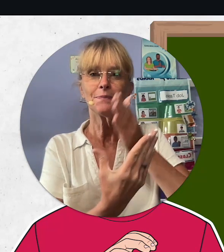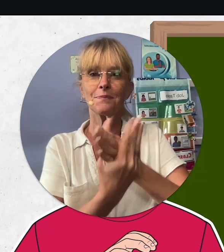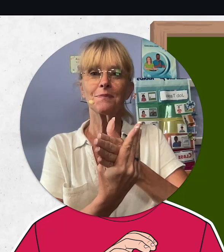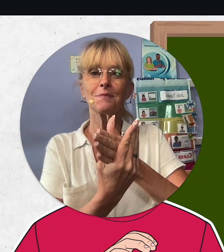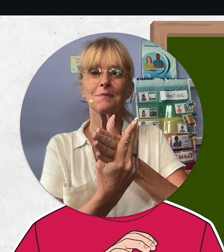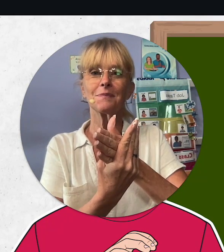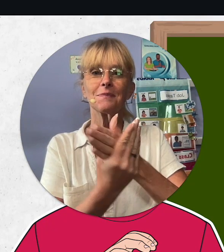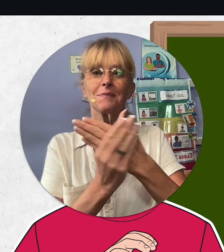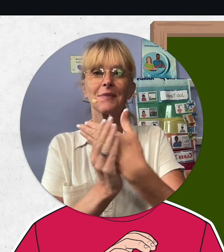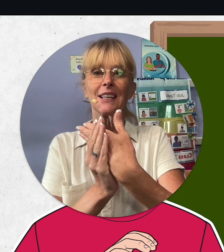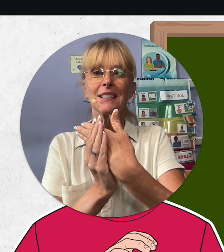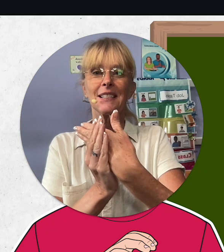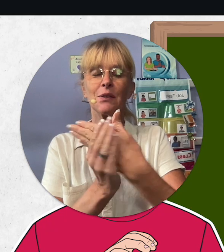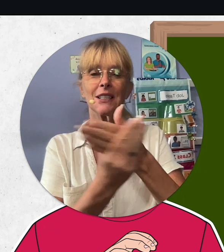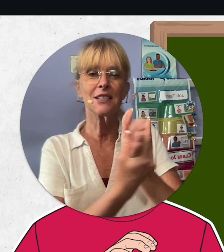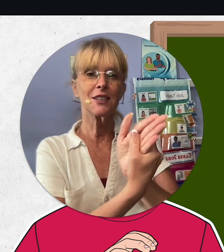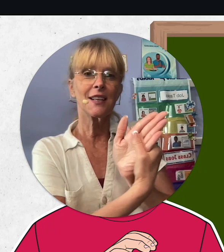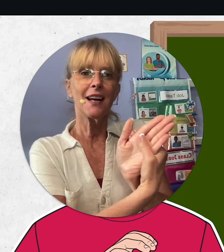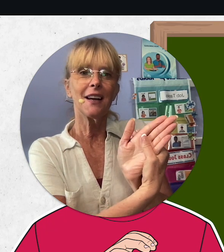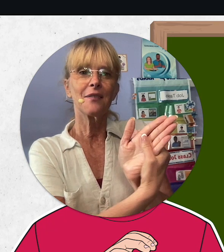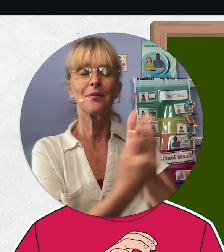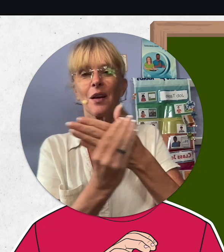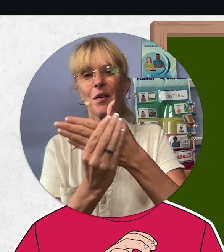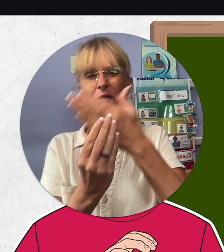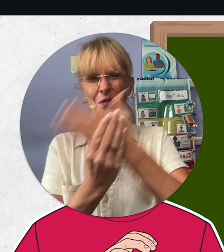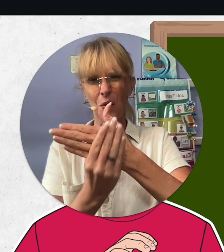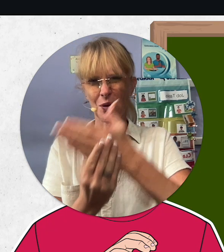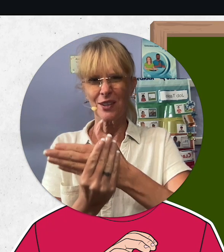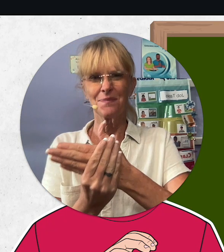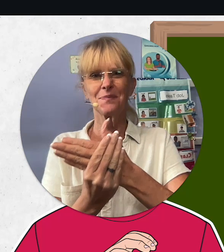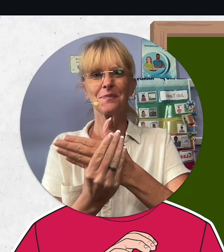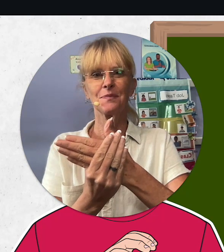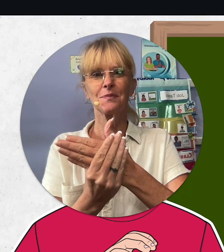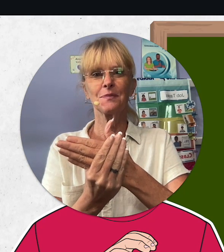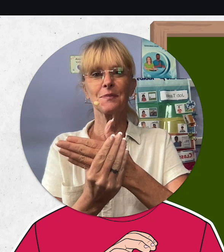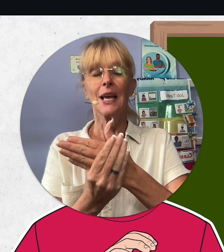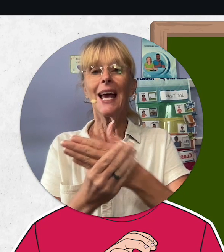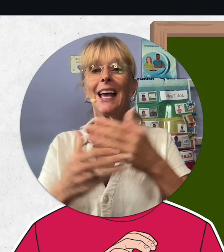Folder. See what this looks like? Folder.